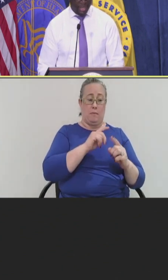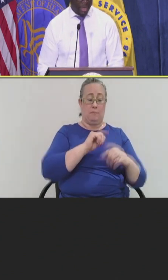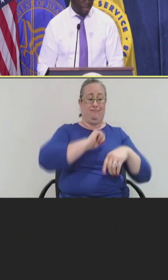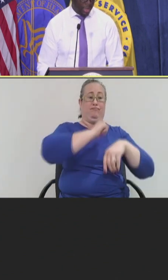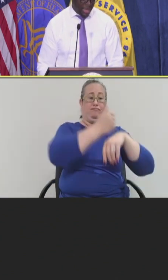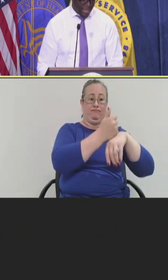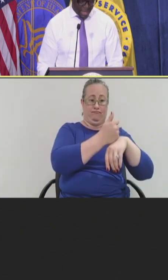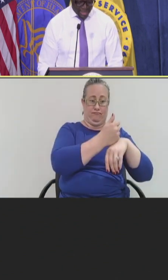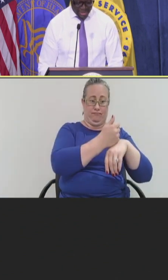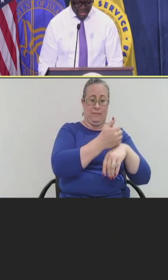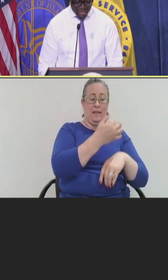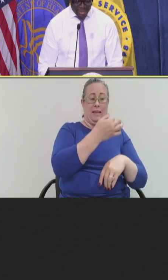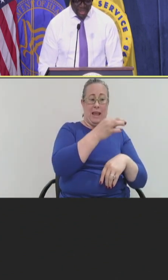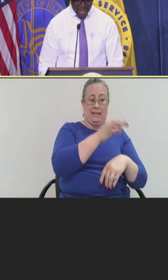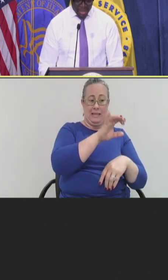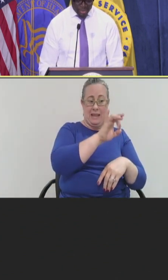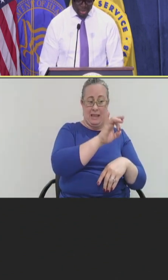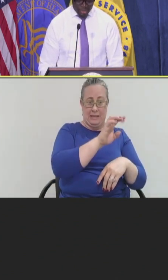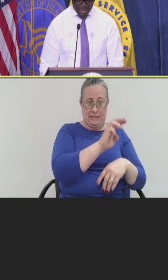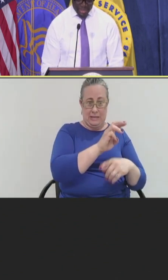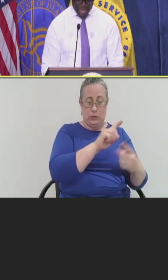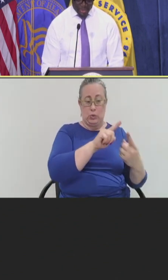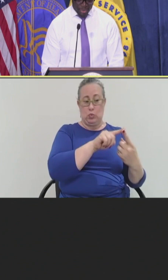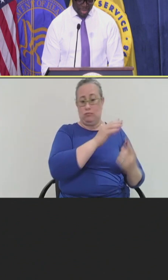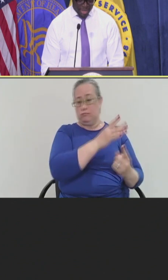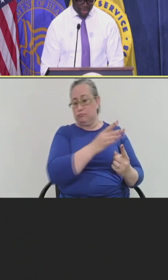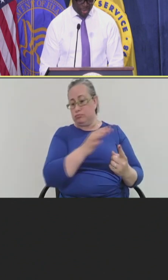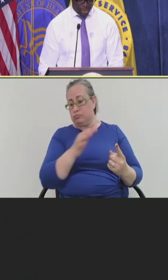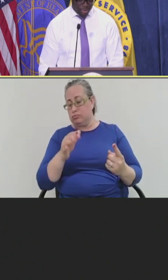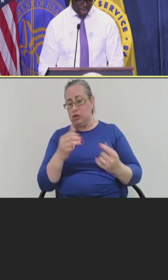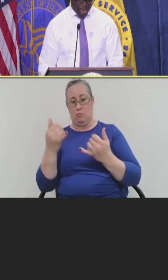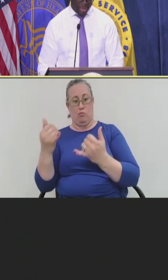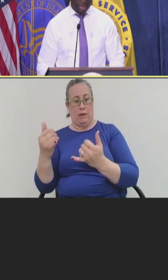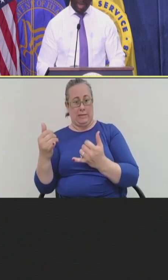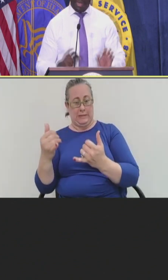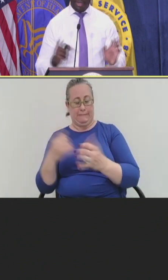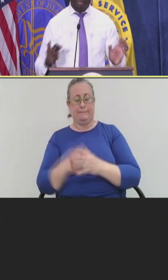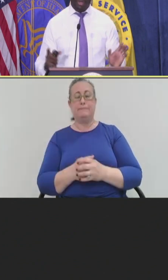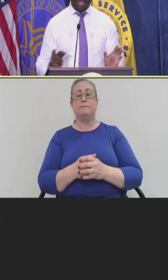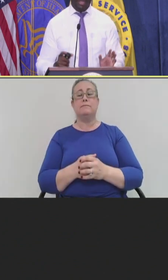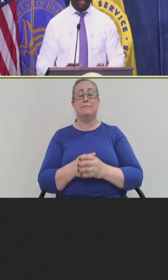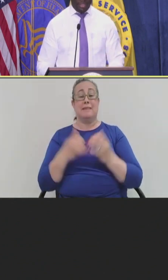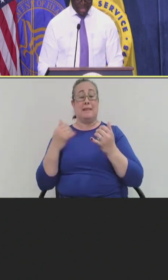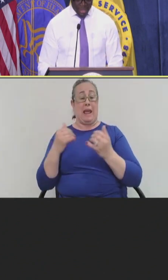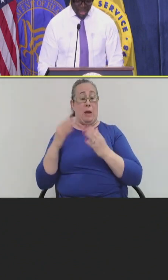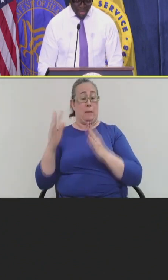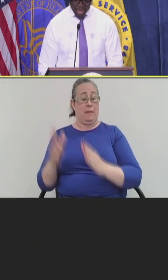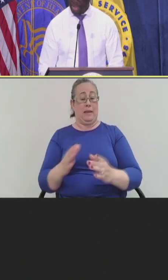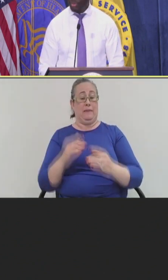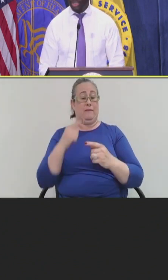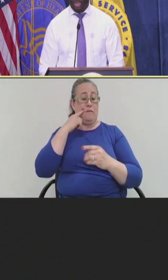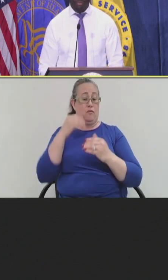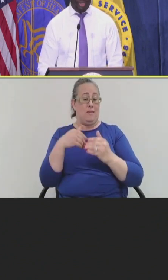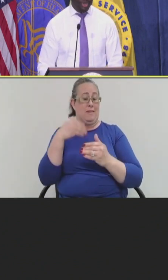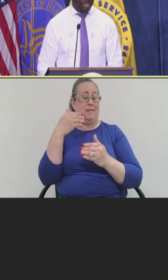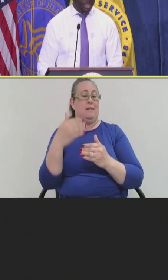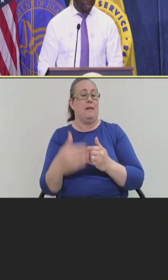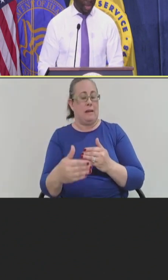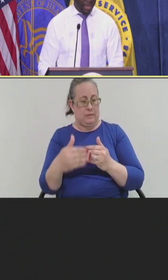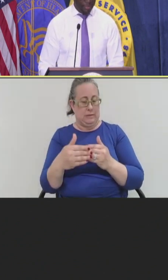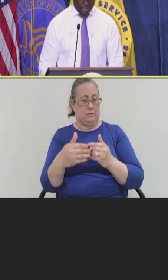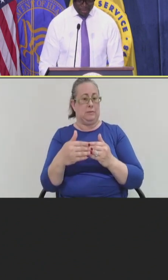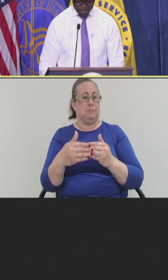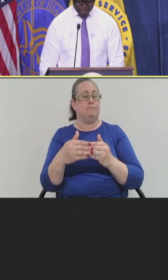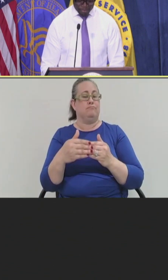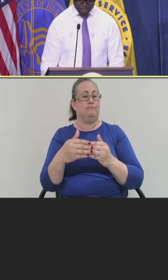in 1986 to the present, as we begin to, the planning of the next iteration of the strategic